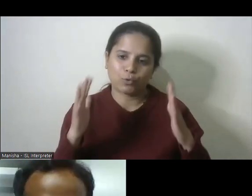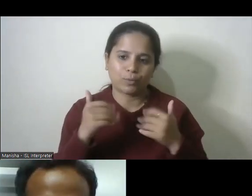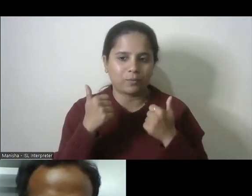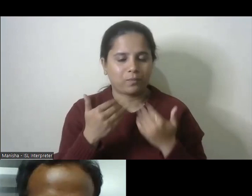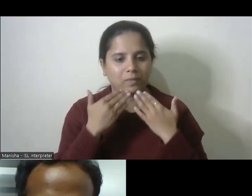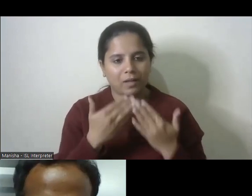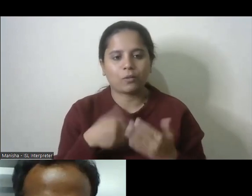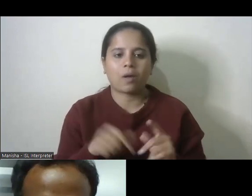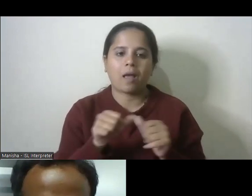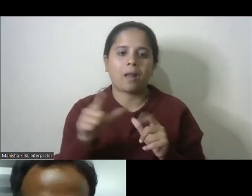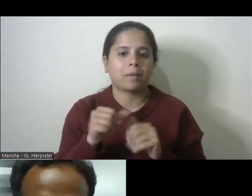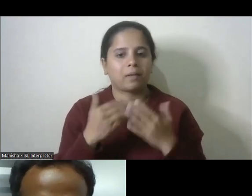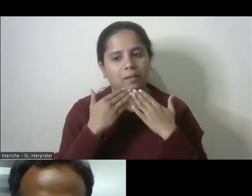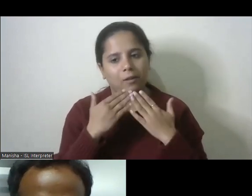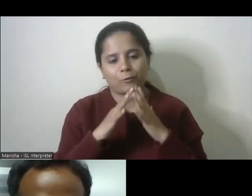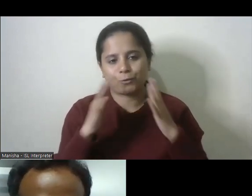Dr. Alpa.